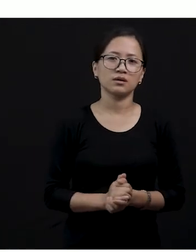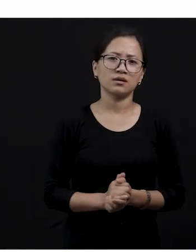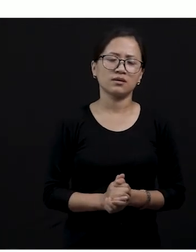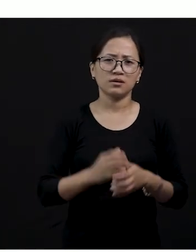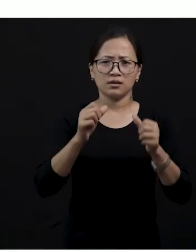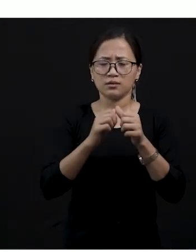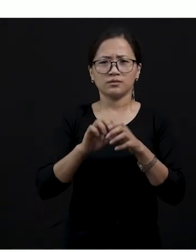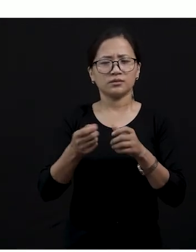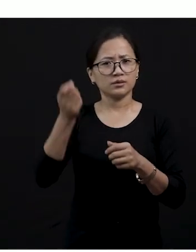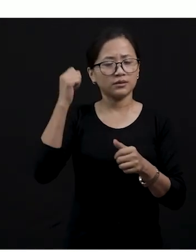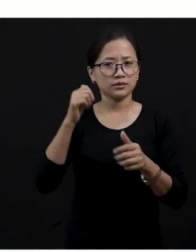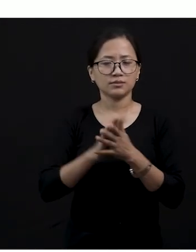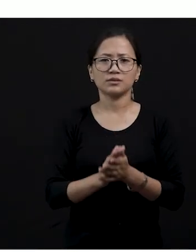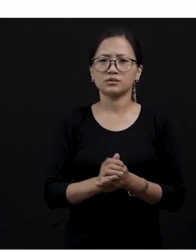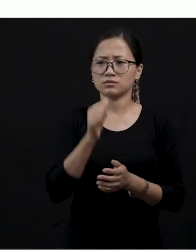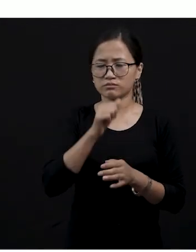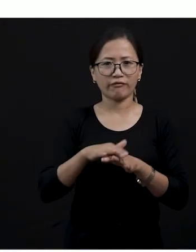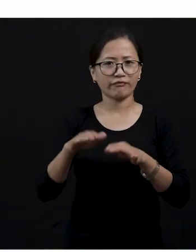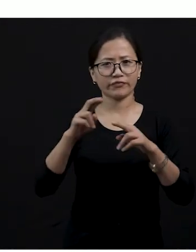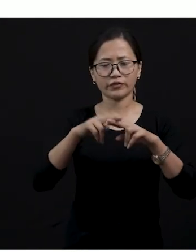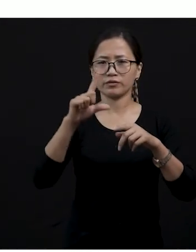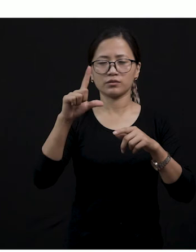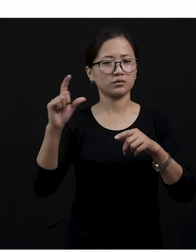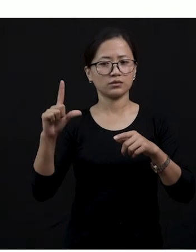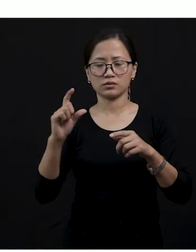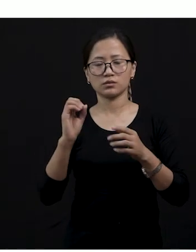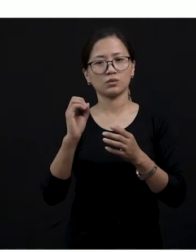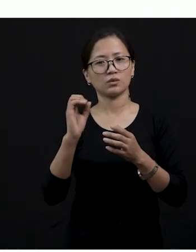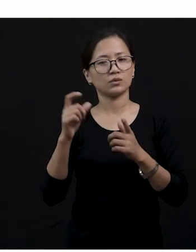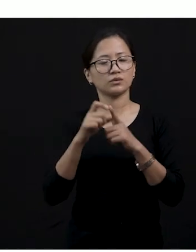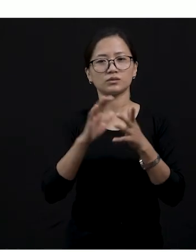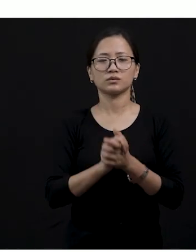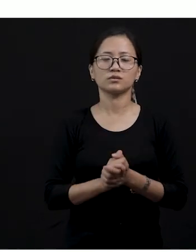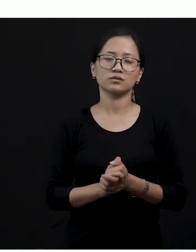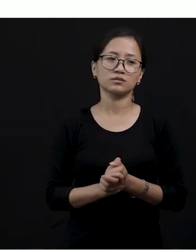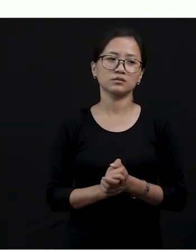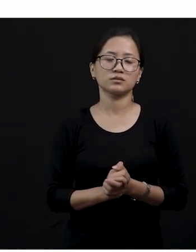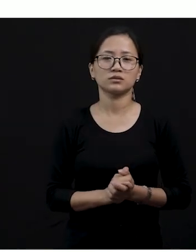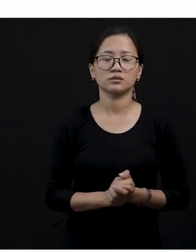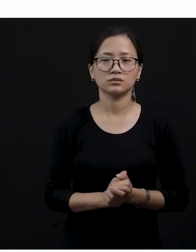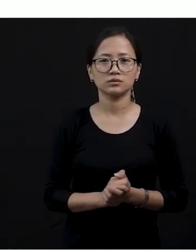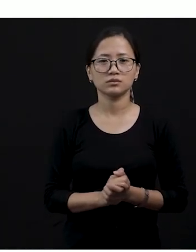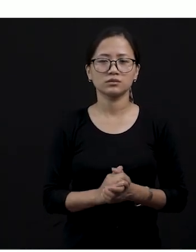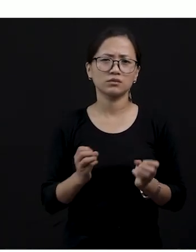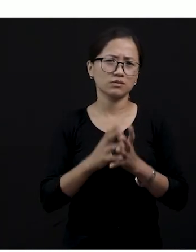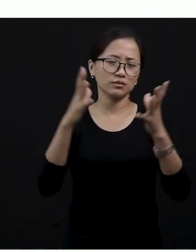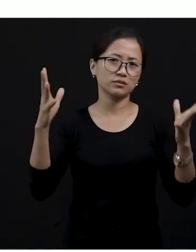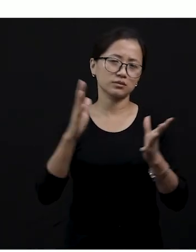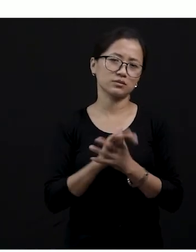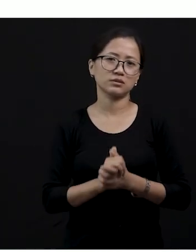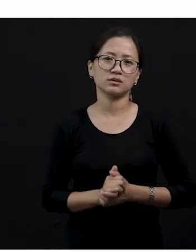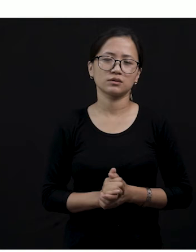in Assam, floods, in many other places, floods. Floods, floods. If it is